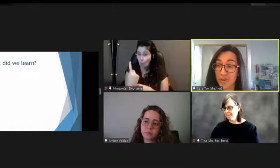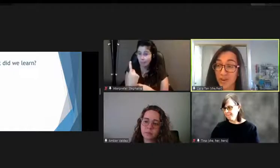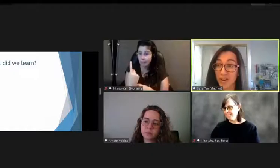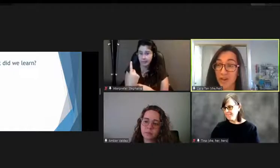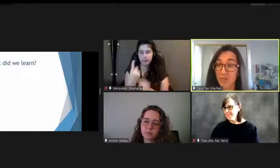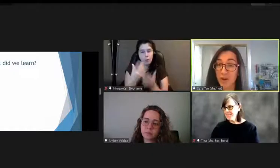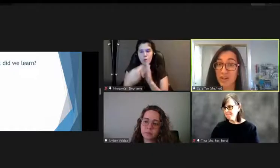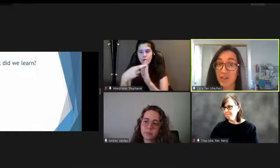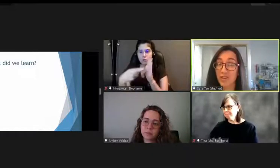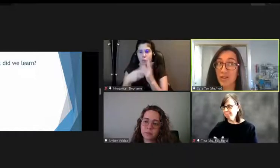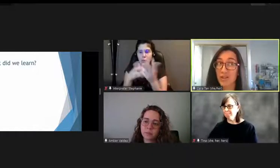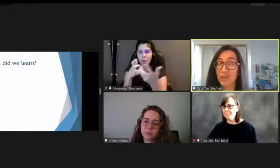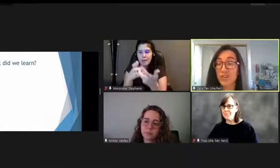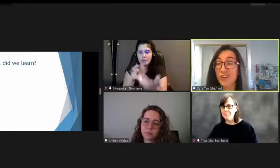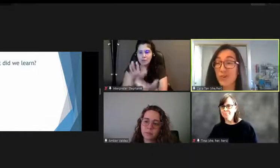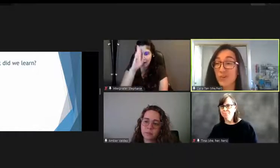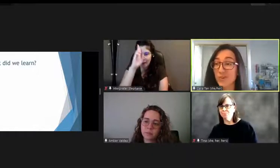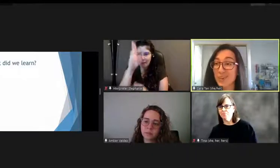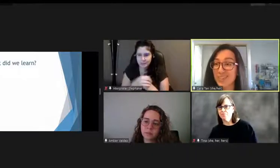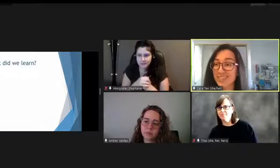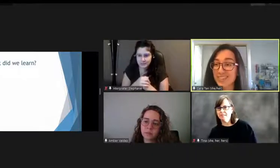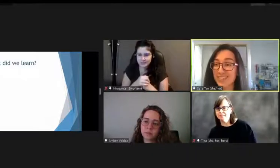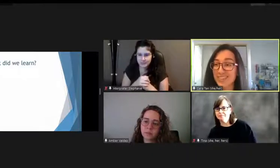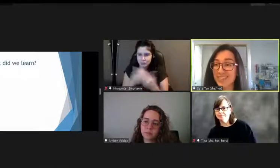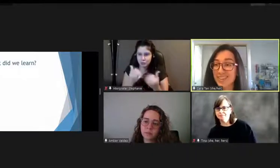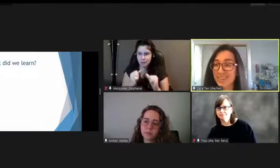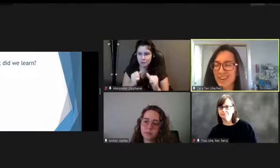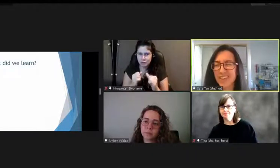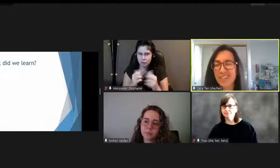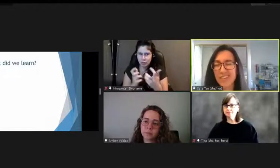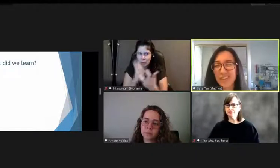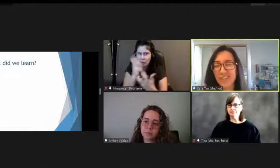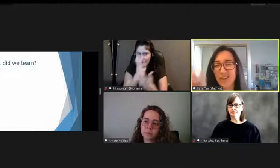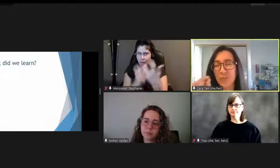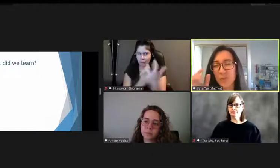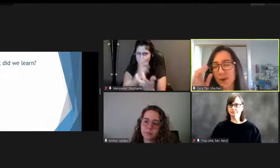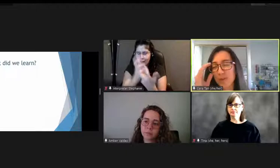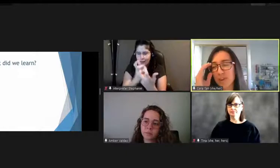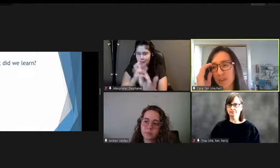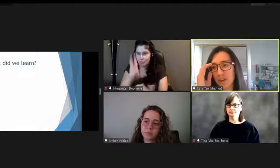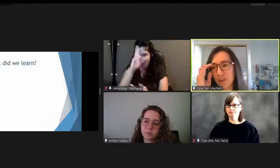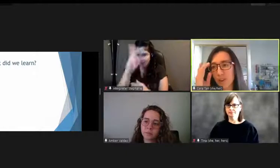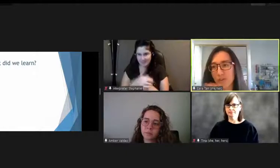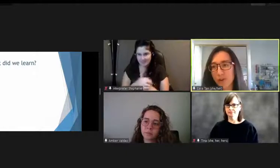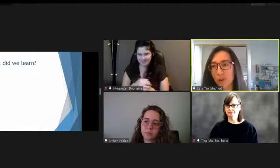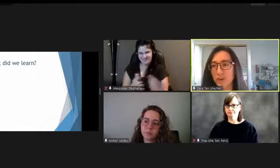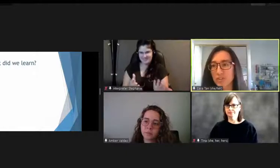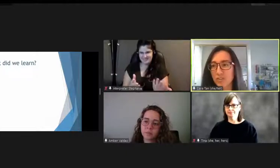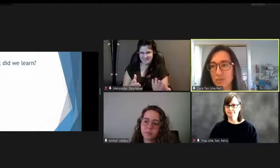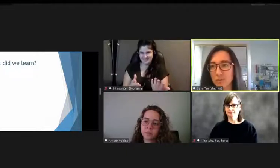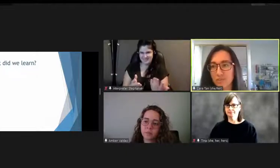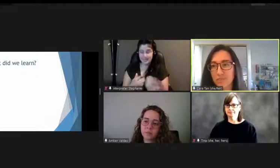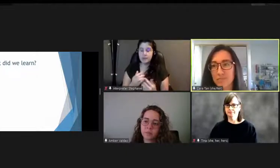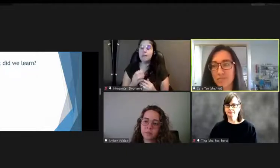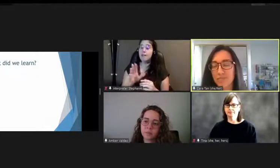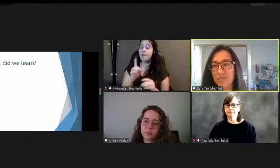that you thought by only trying to agree with it? Right? Let's start from the premise numbers go up by